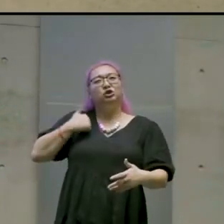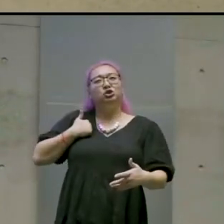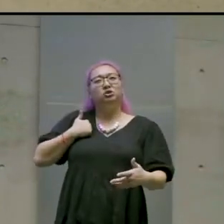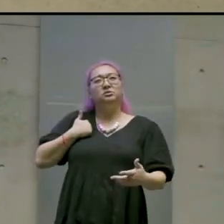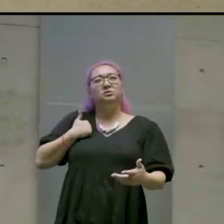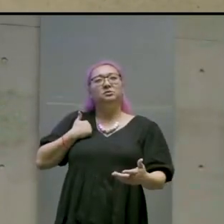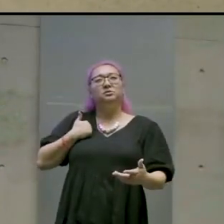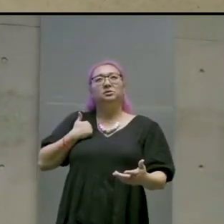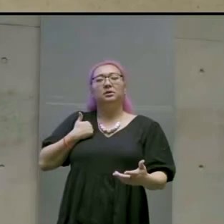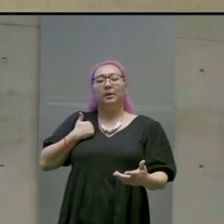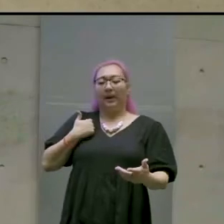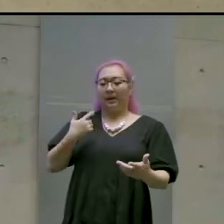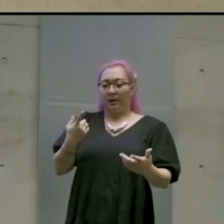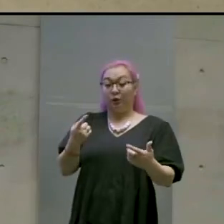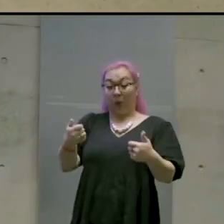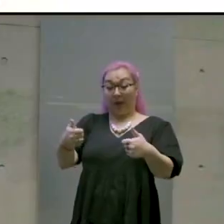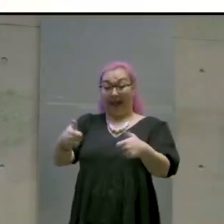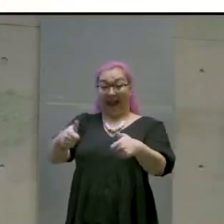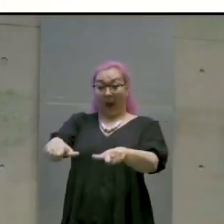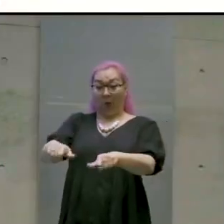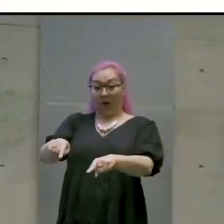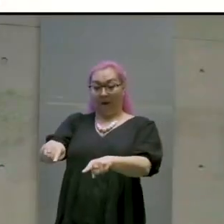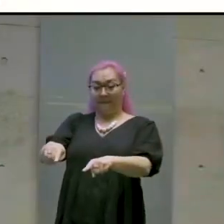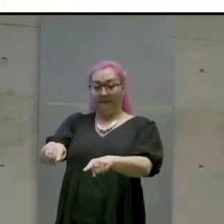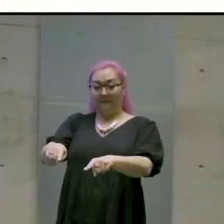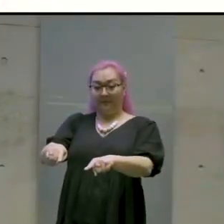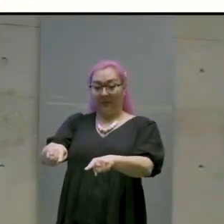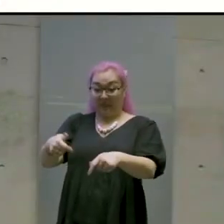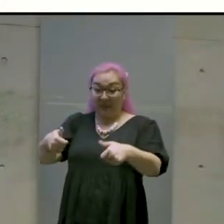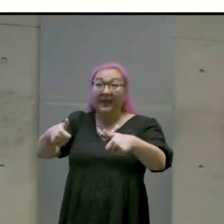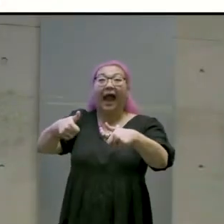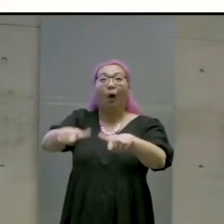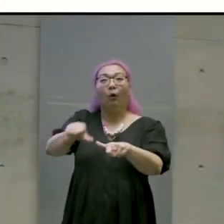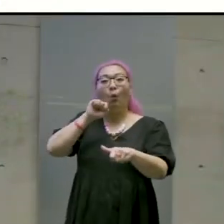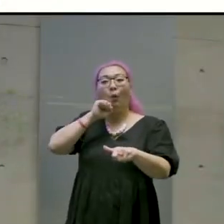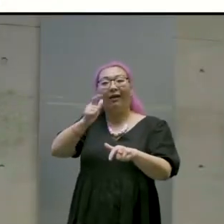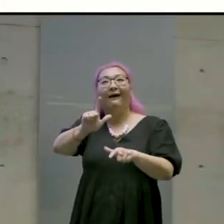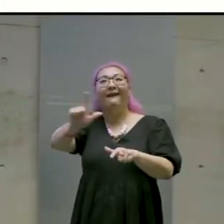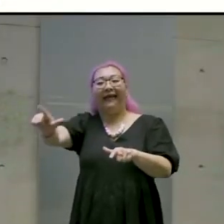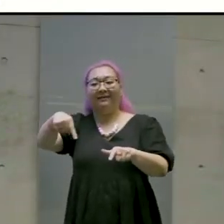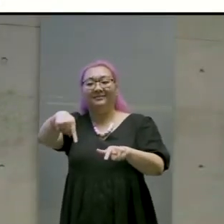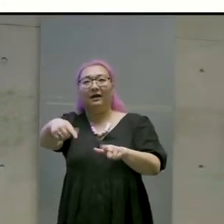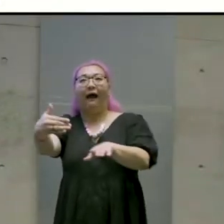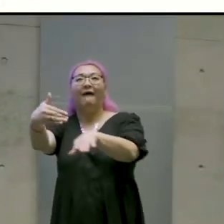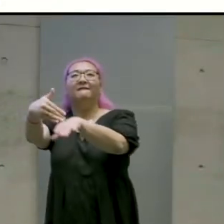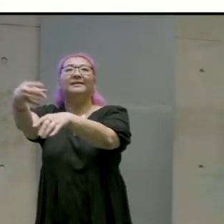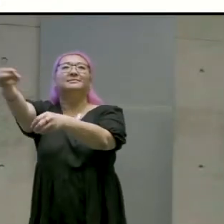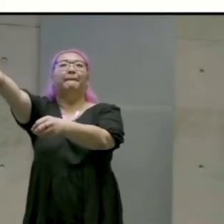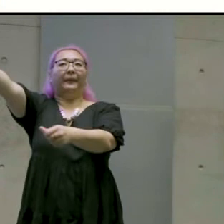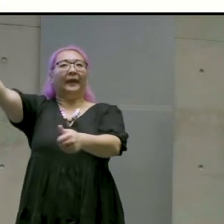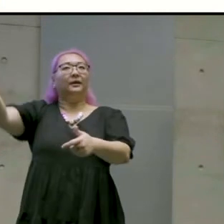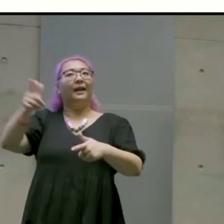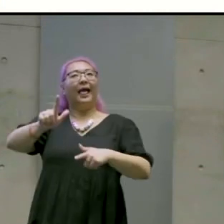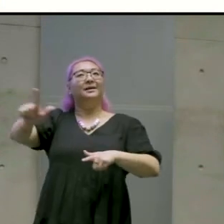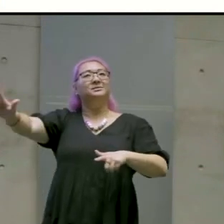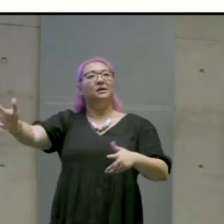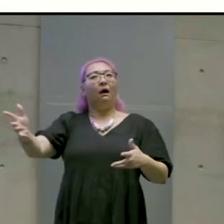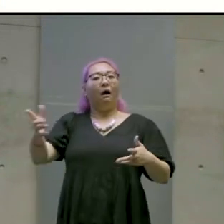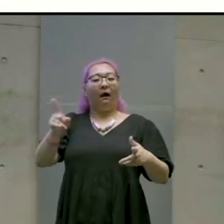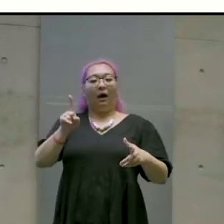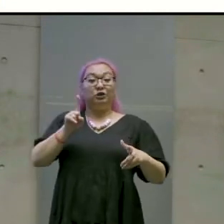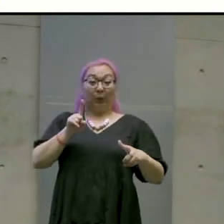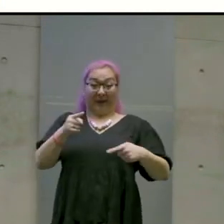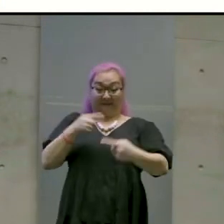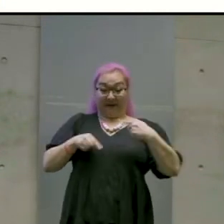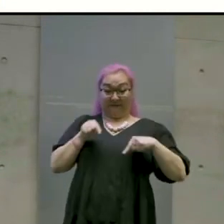your choice can still impact something else, even if you subvert the expectation a little bit in terms of the